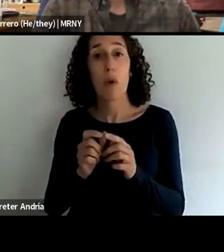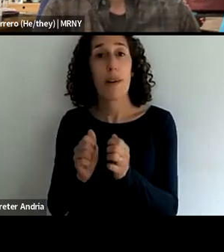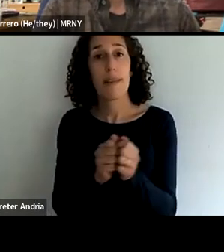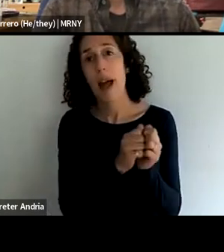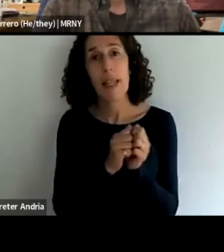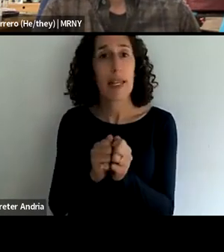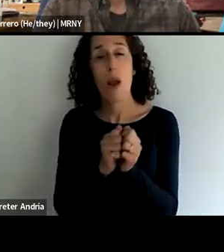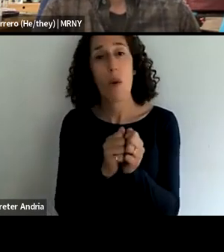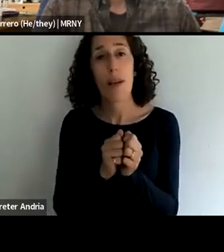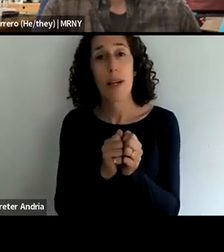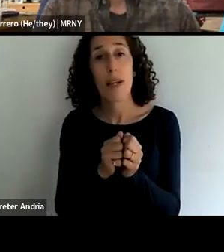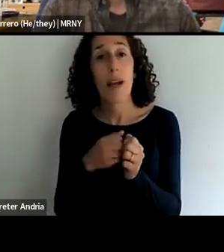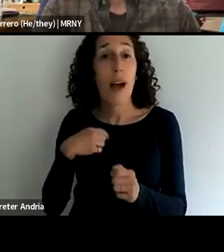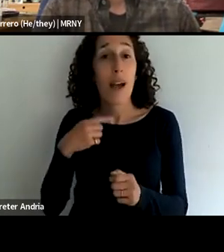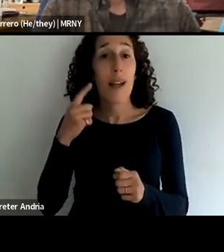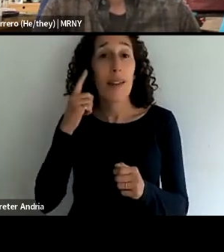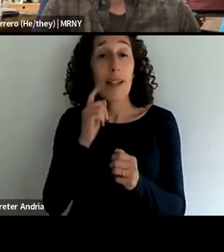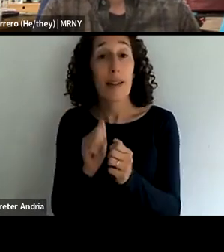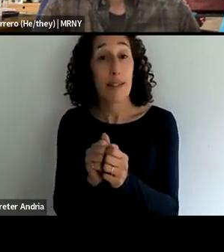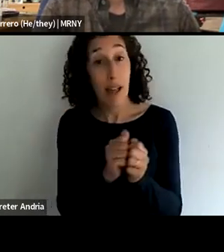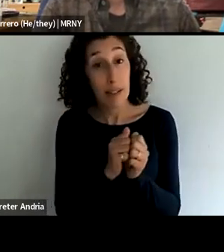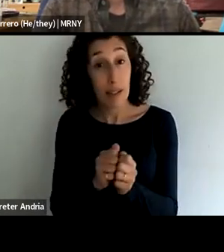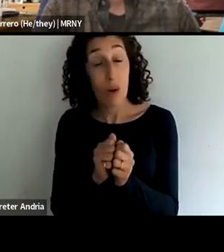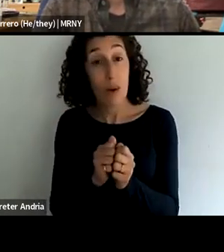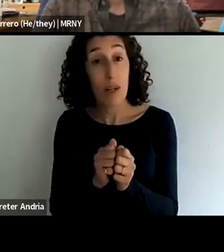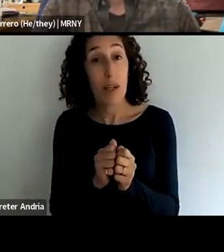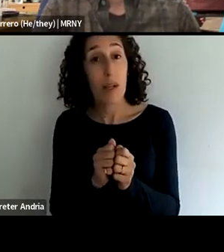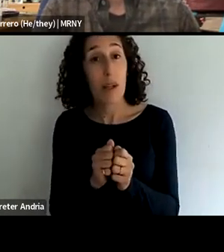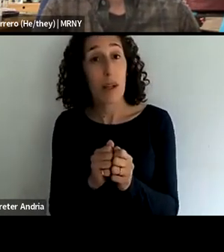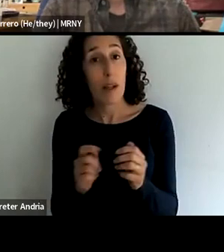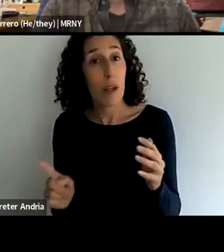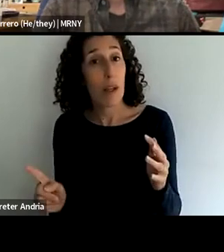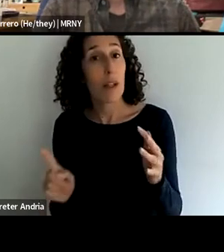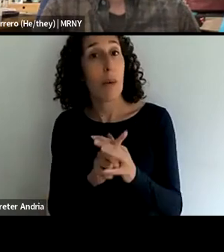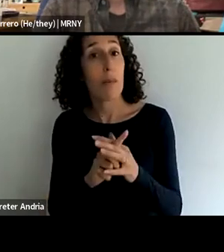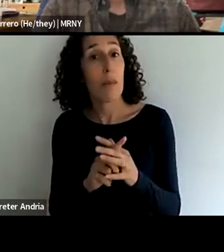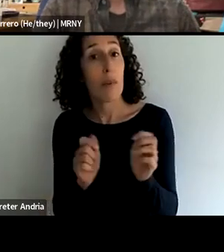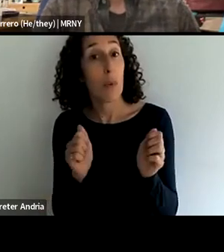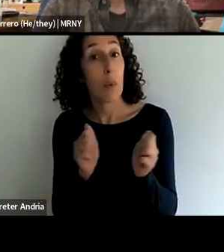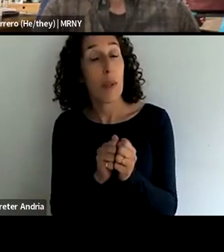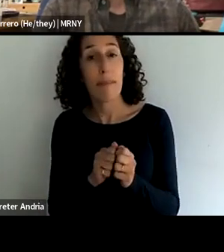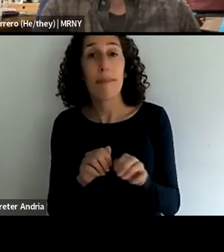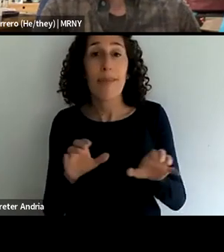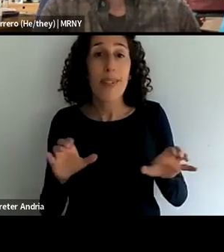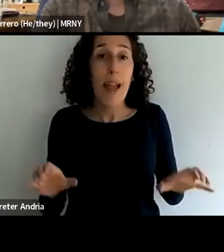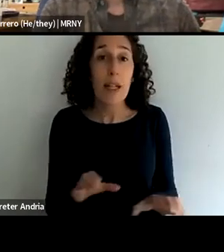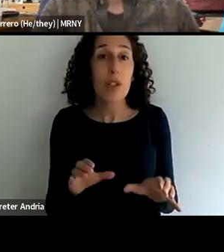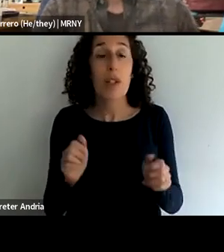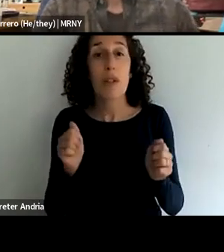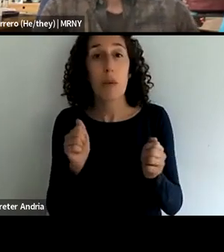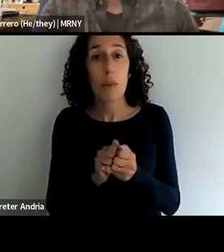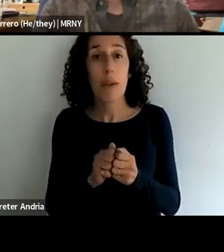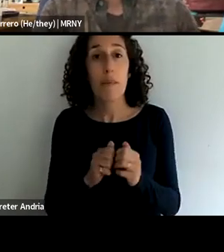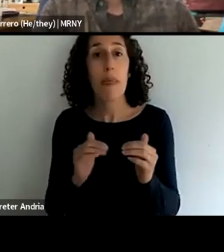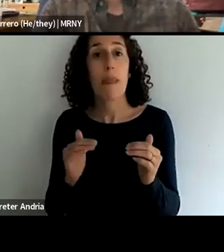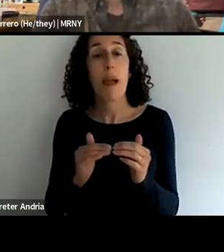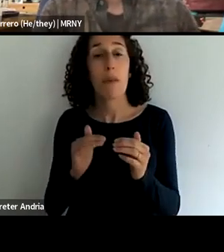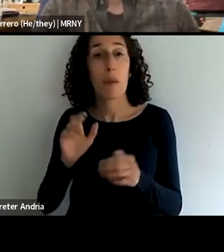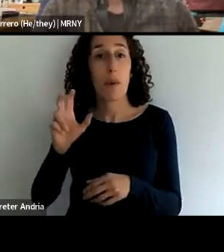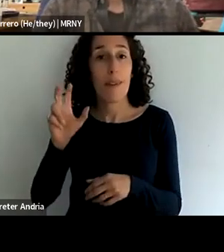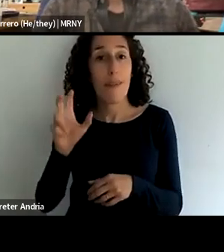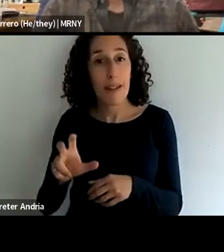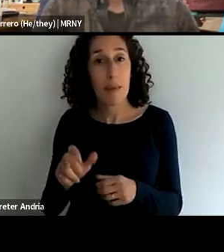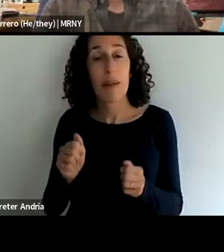think solidarity comes with action. Solidarity comes with an investment. It comes with equitable investments. It comes with